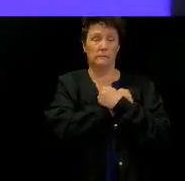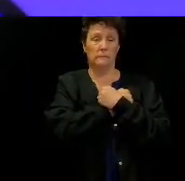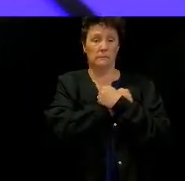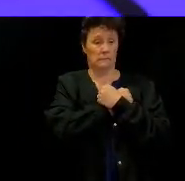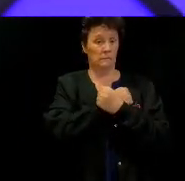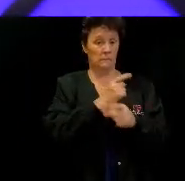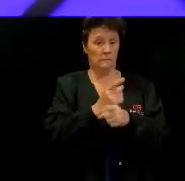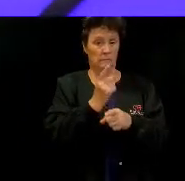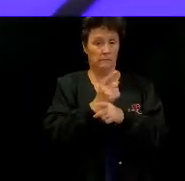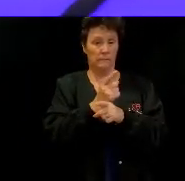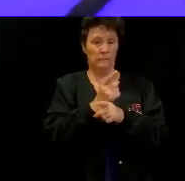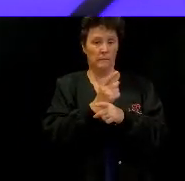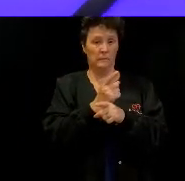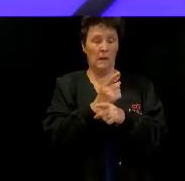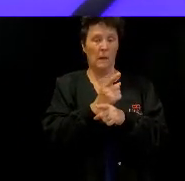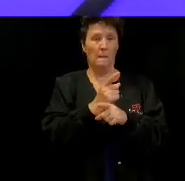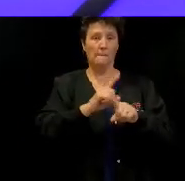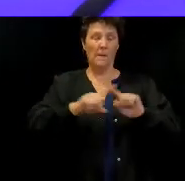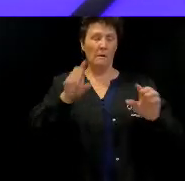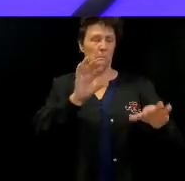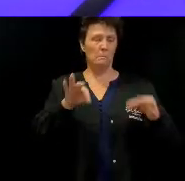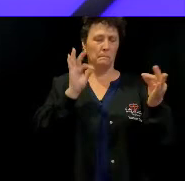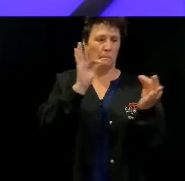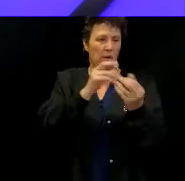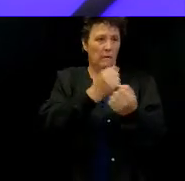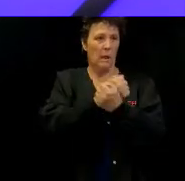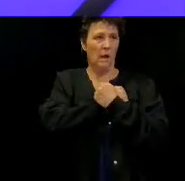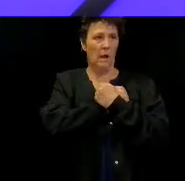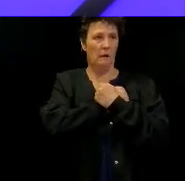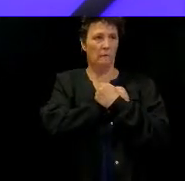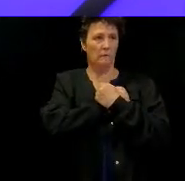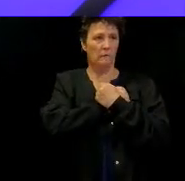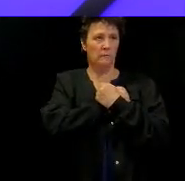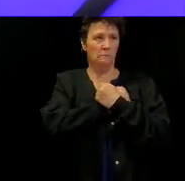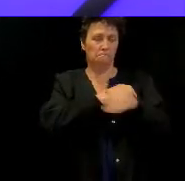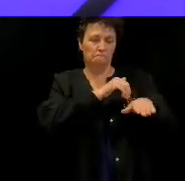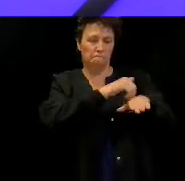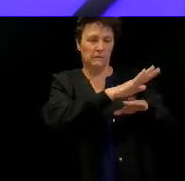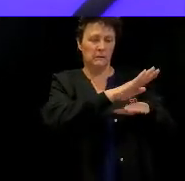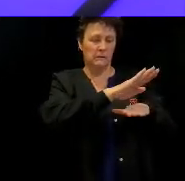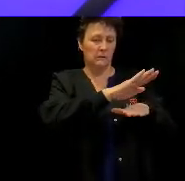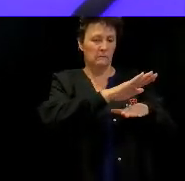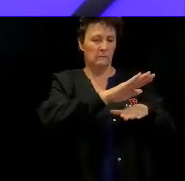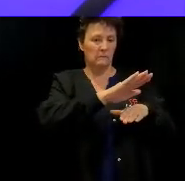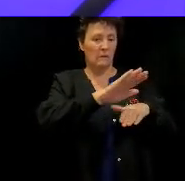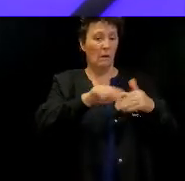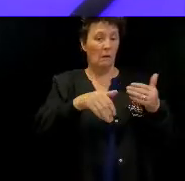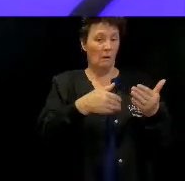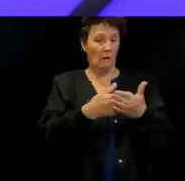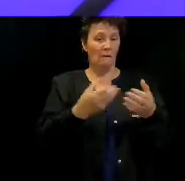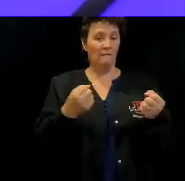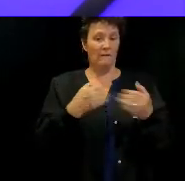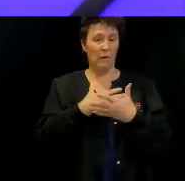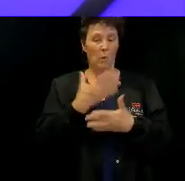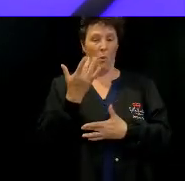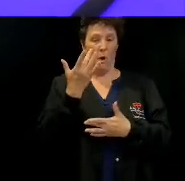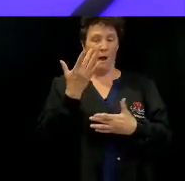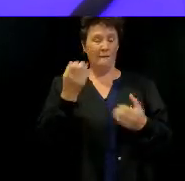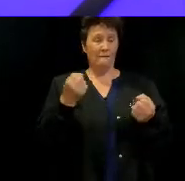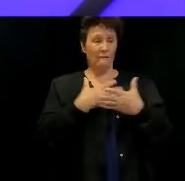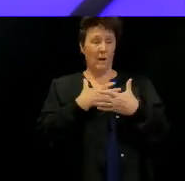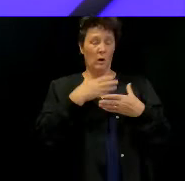right? But perfect love cast out what? Because fear involves